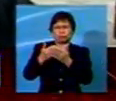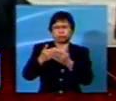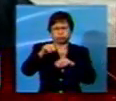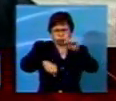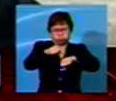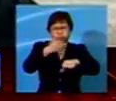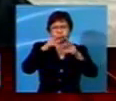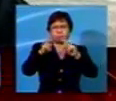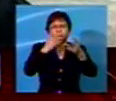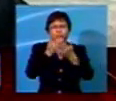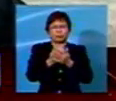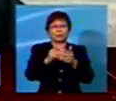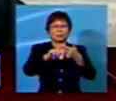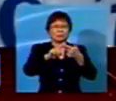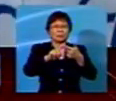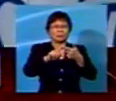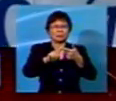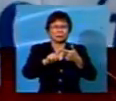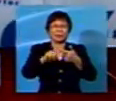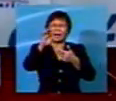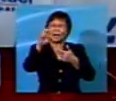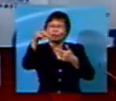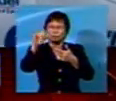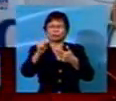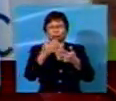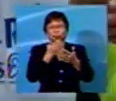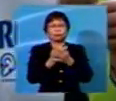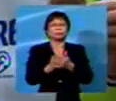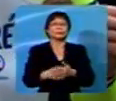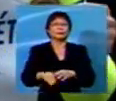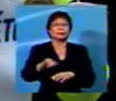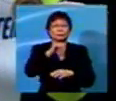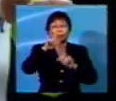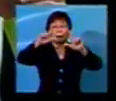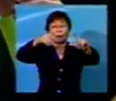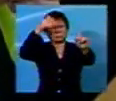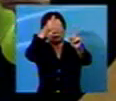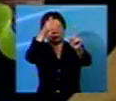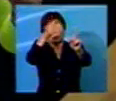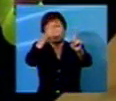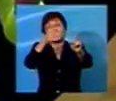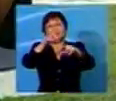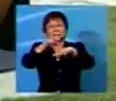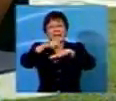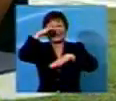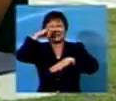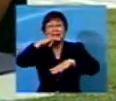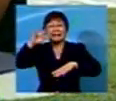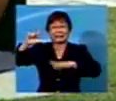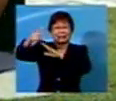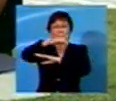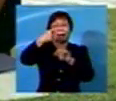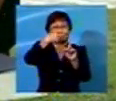uh air drress just been on fire all W bisley tidak meletakkan sasaran tinggi di Kazakhstan nanti namun